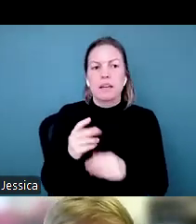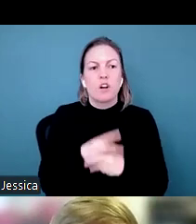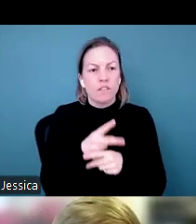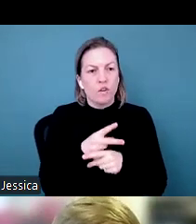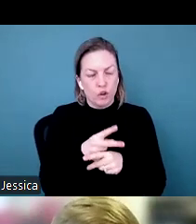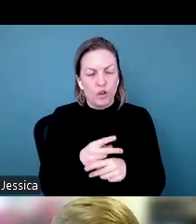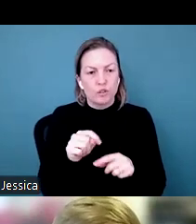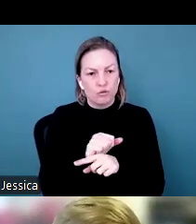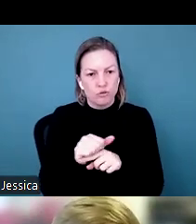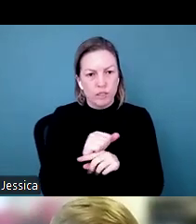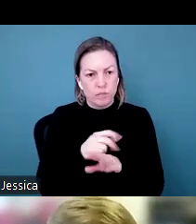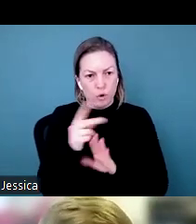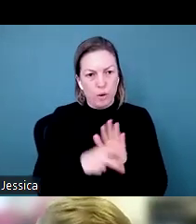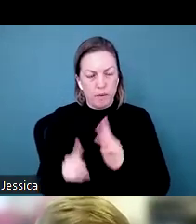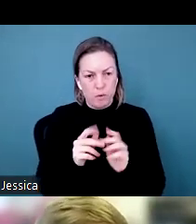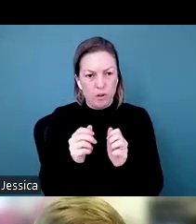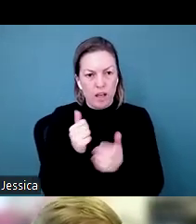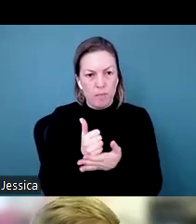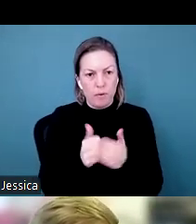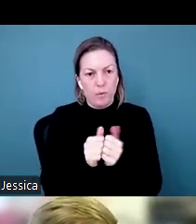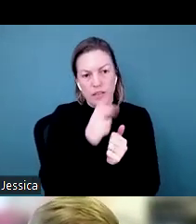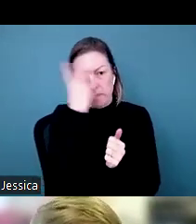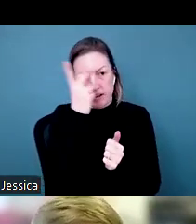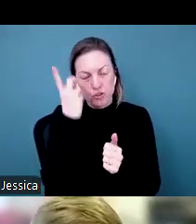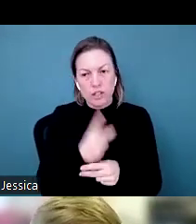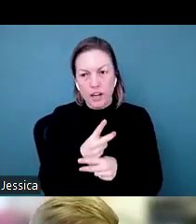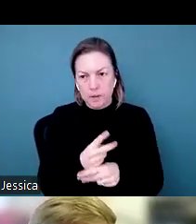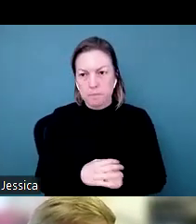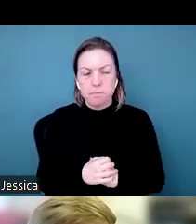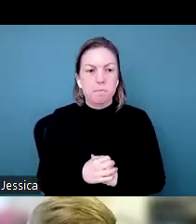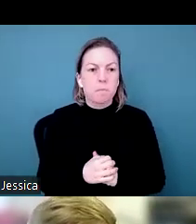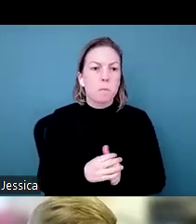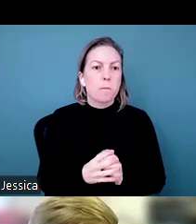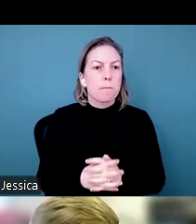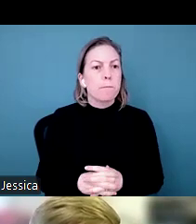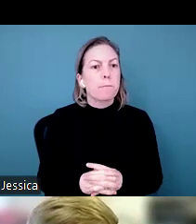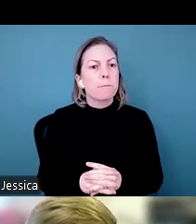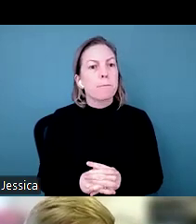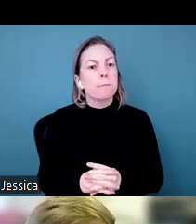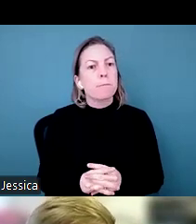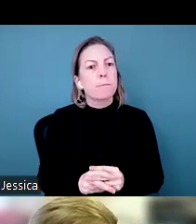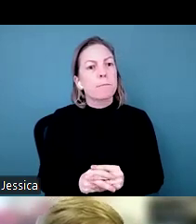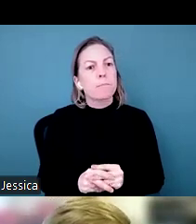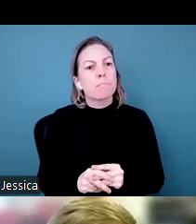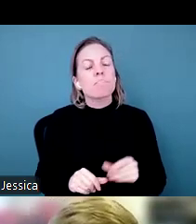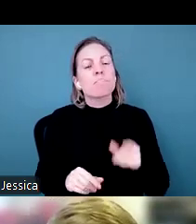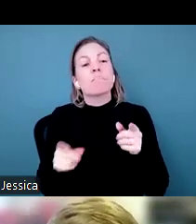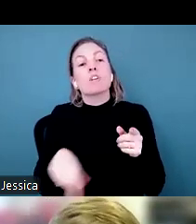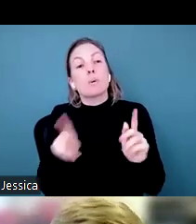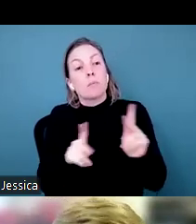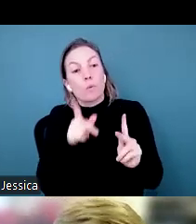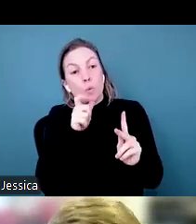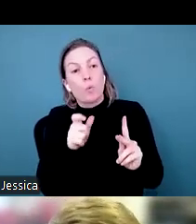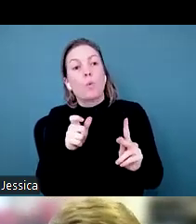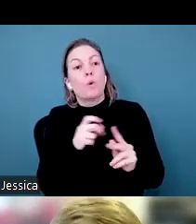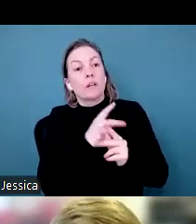for people that are helping with dementia care. As you know, many of the caregivers for people with dementia are